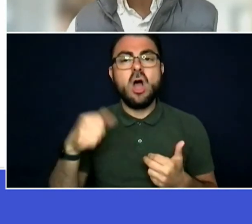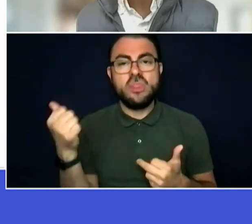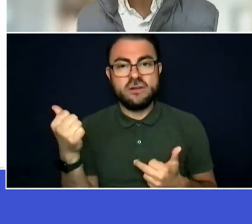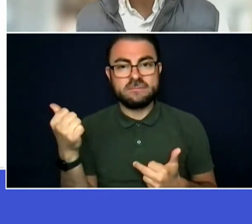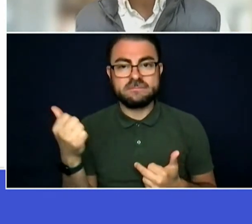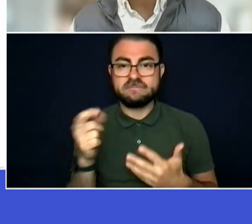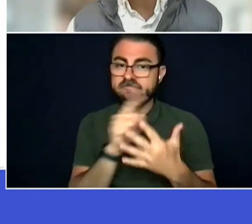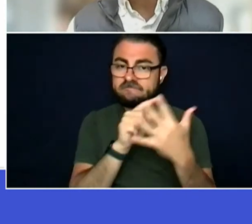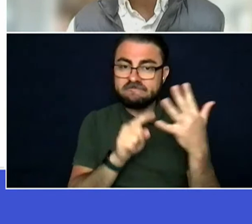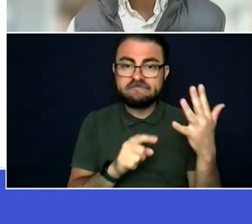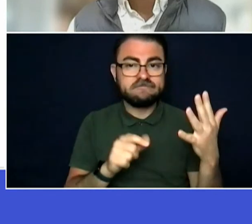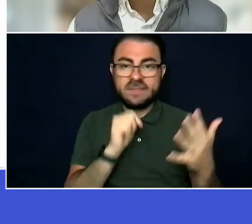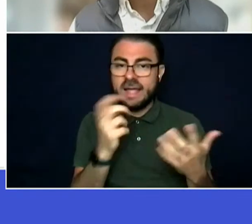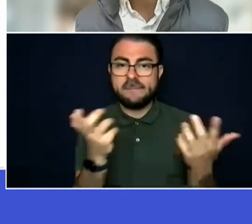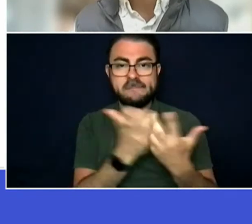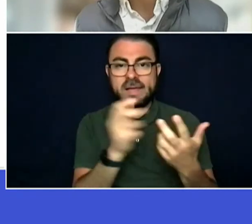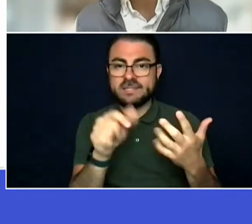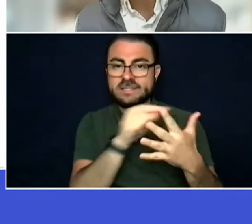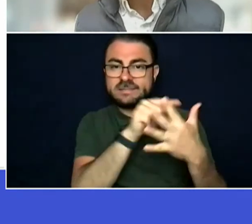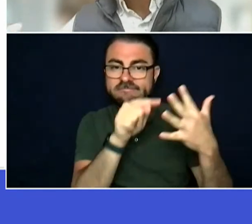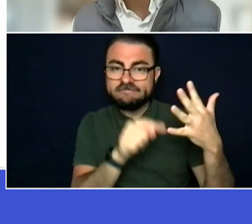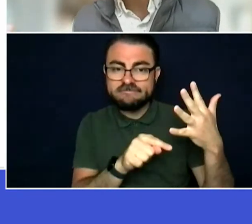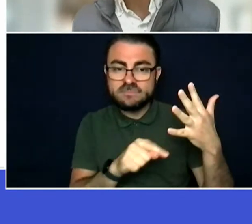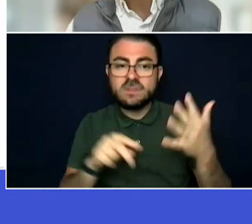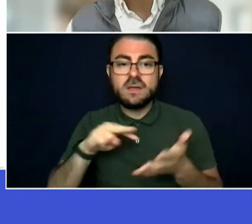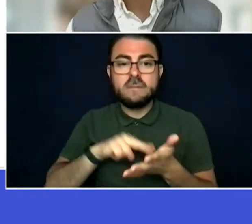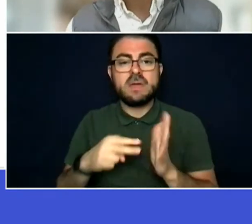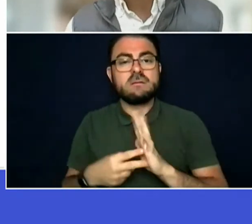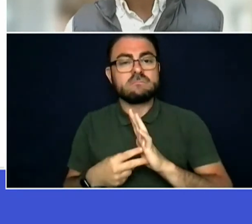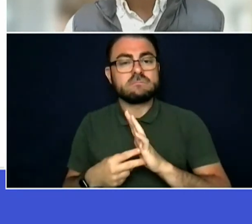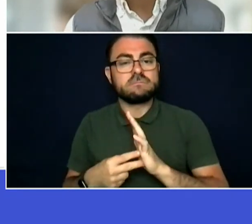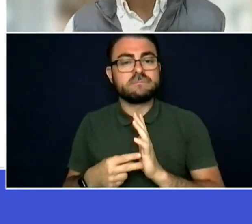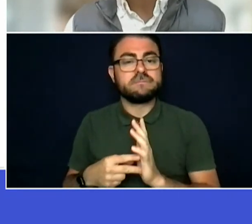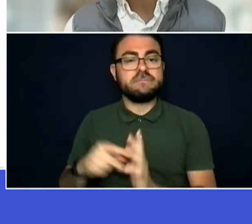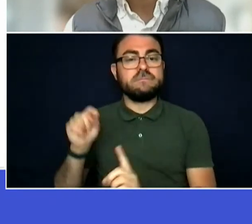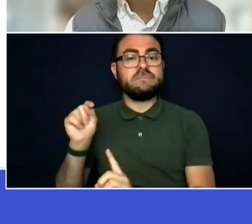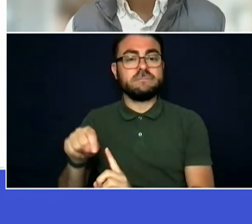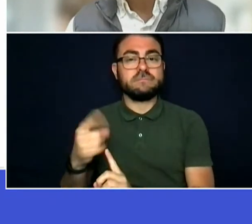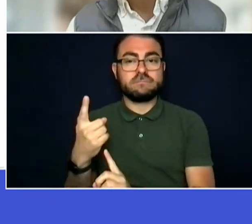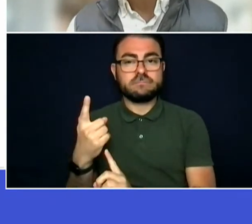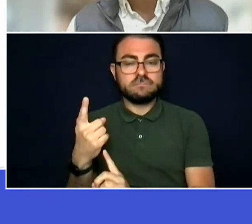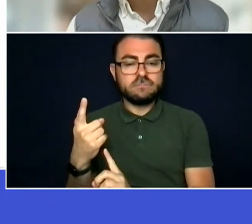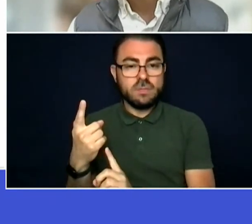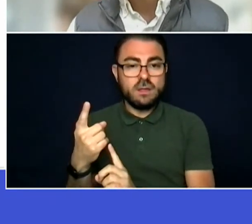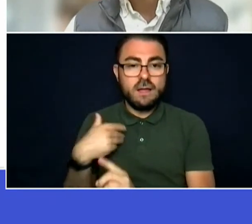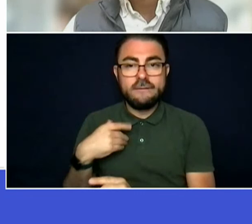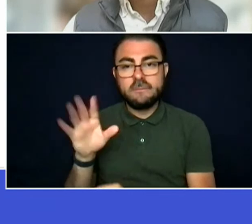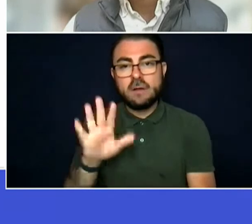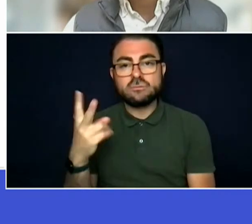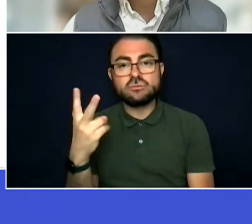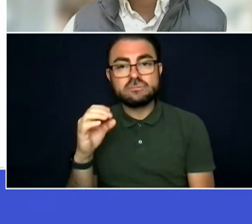areas. And that's roughly at 2%, or 2 million of the total 750 million.